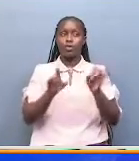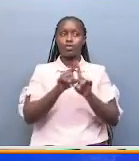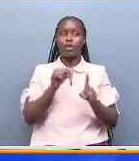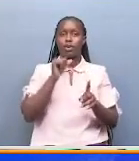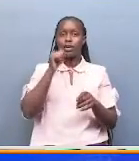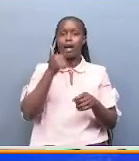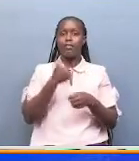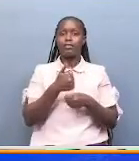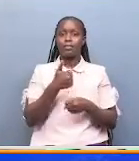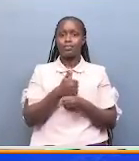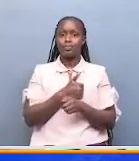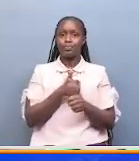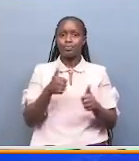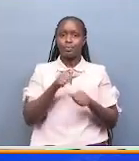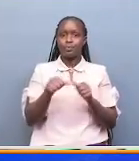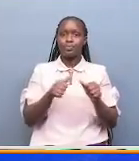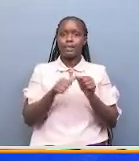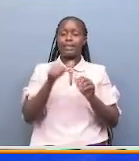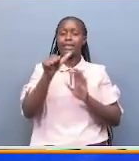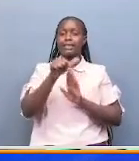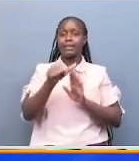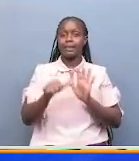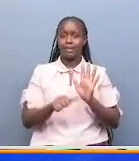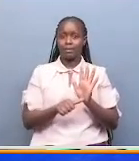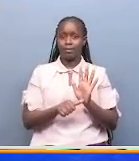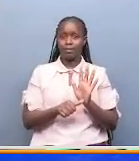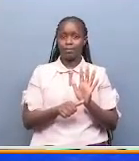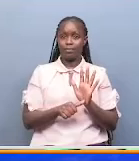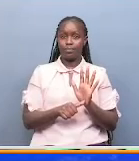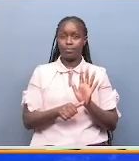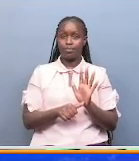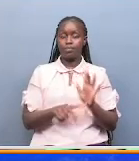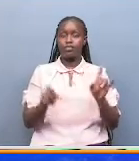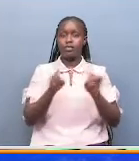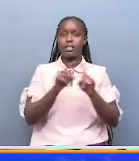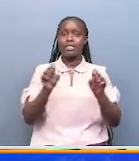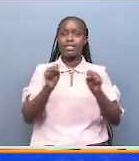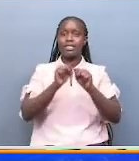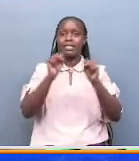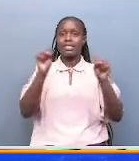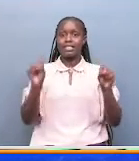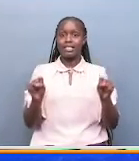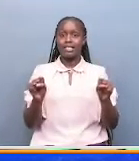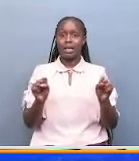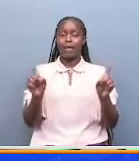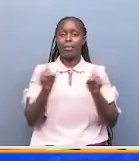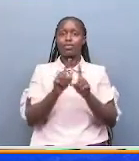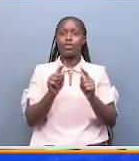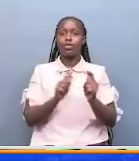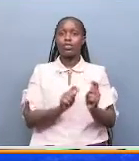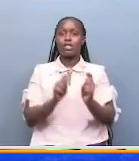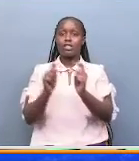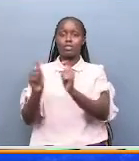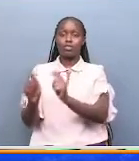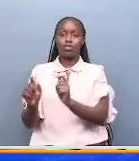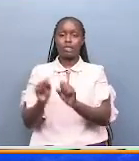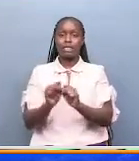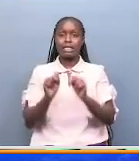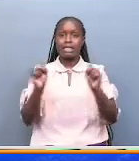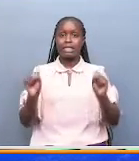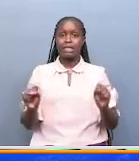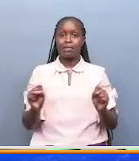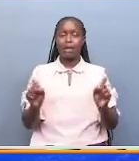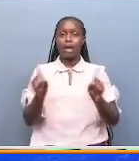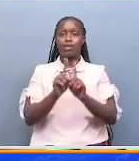of agents, in terms of the system, the transmission system. And this